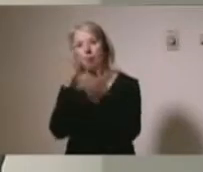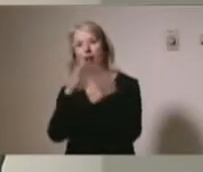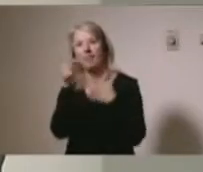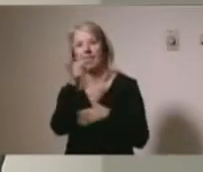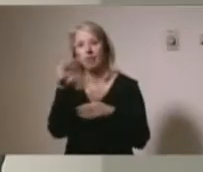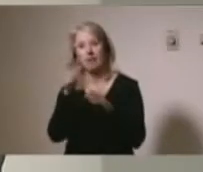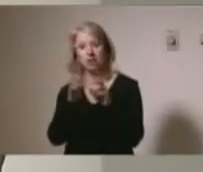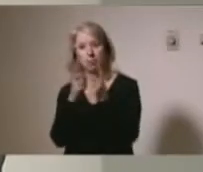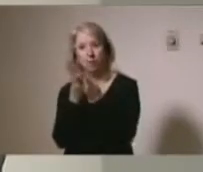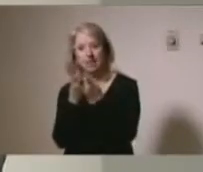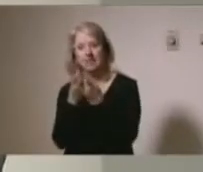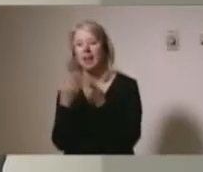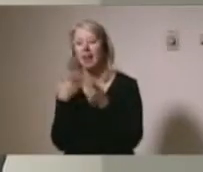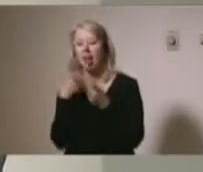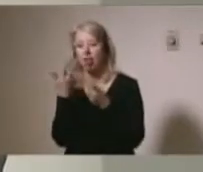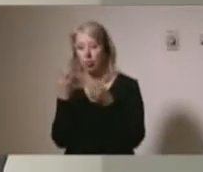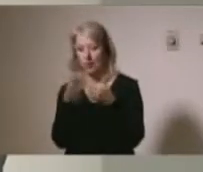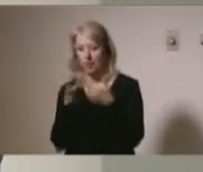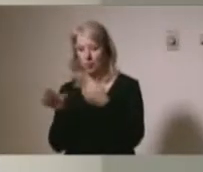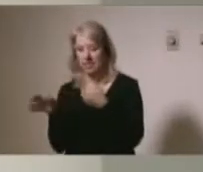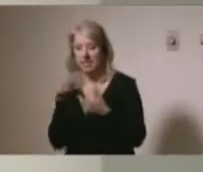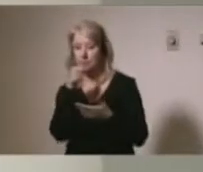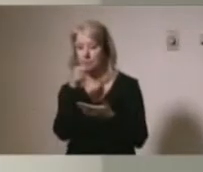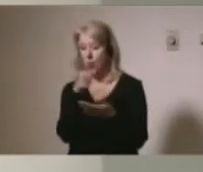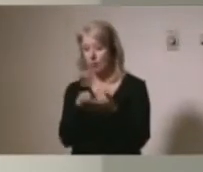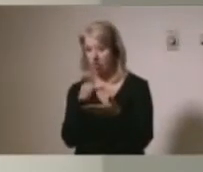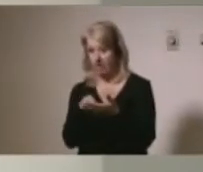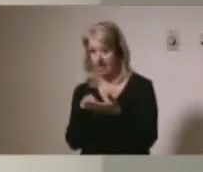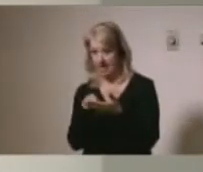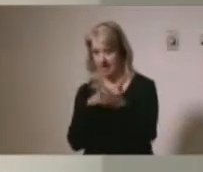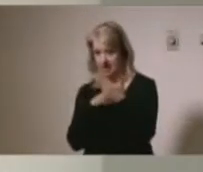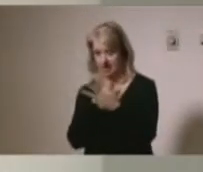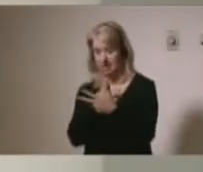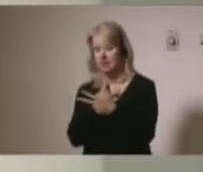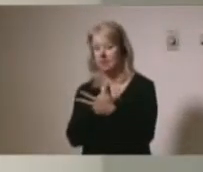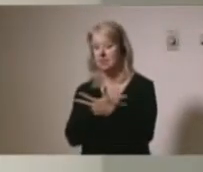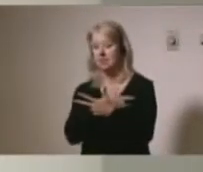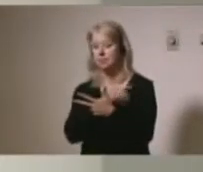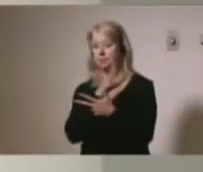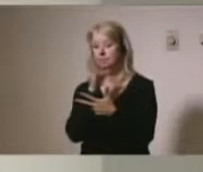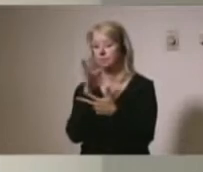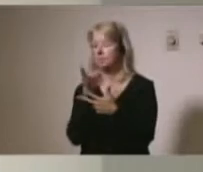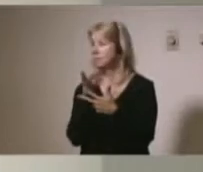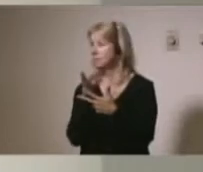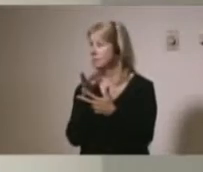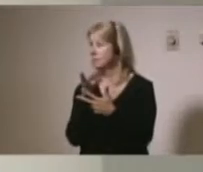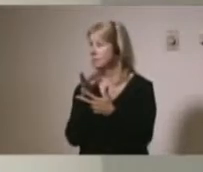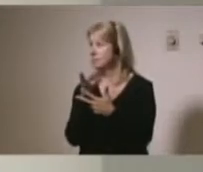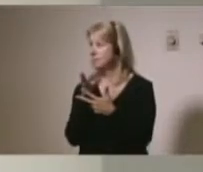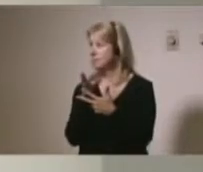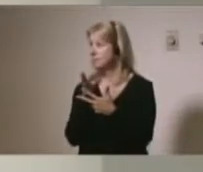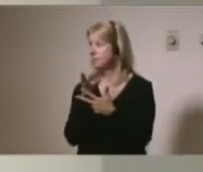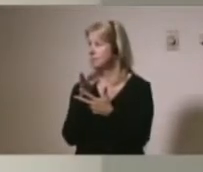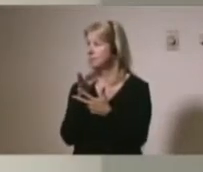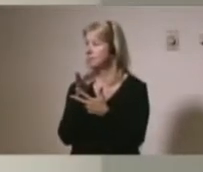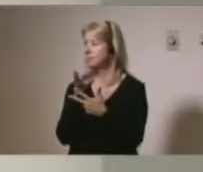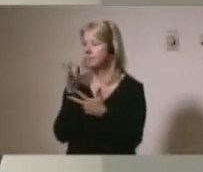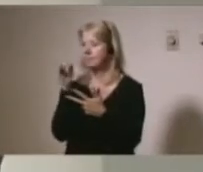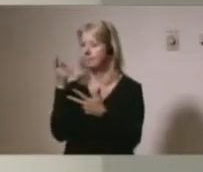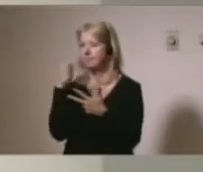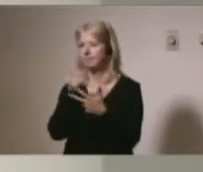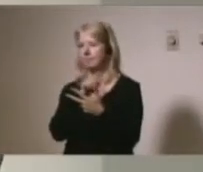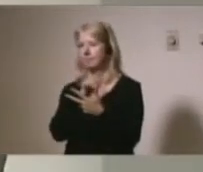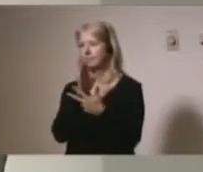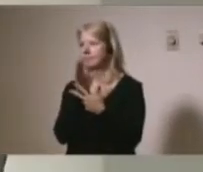3 units. The post office, I'll just see if it, hang on, I'll go back. No, it's not going to bring,